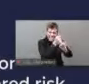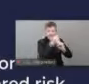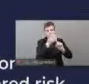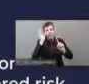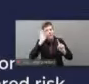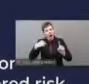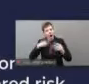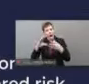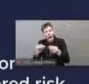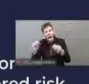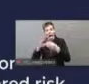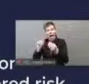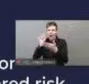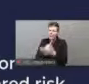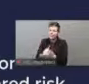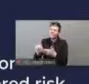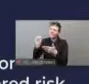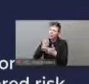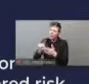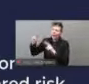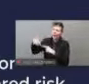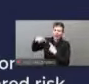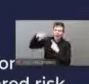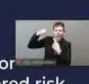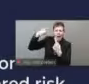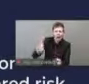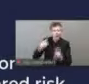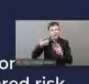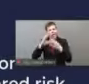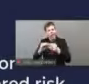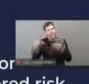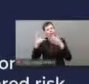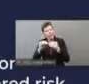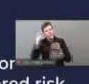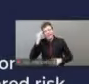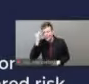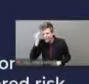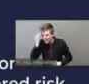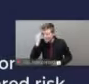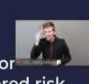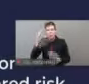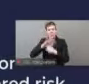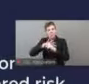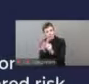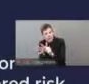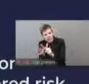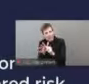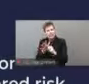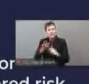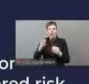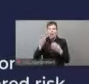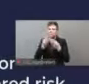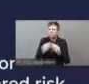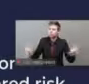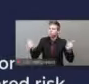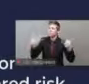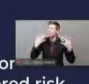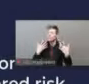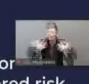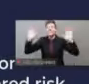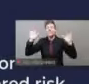won't disappear. Its prevalence can be dramatically reduced and minimized.